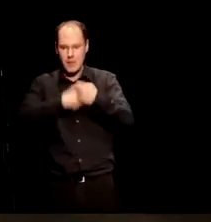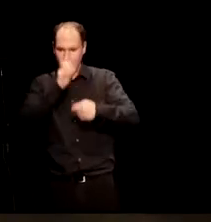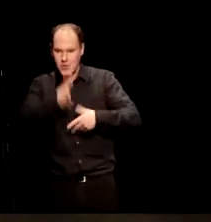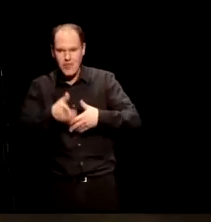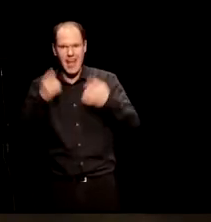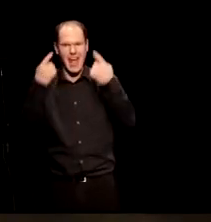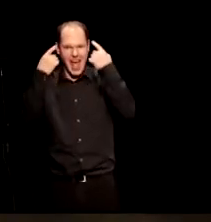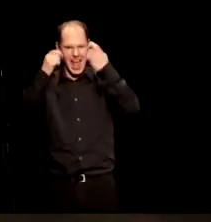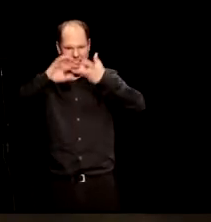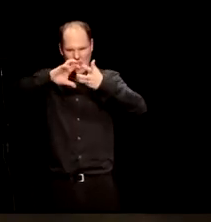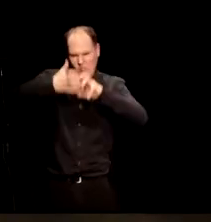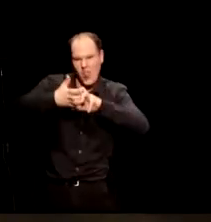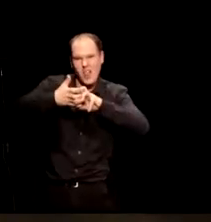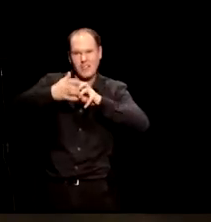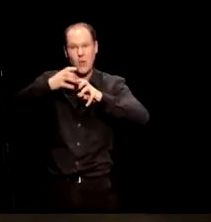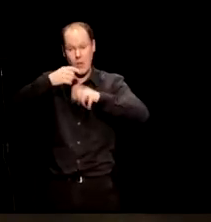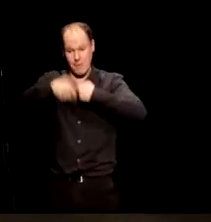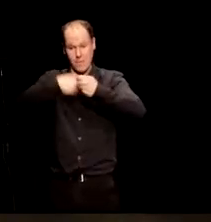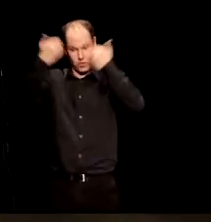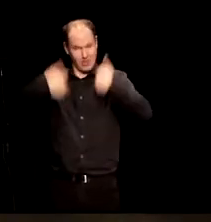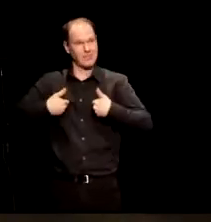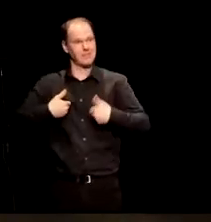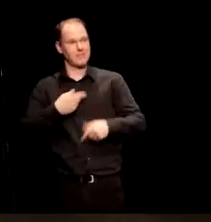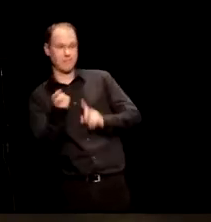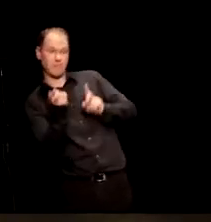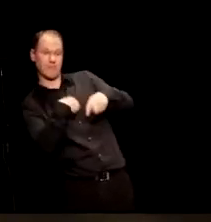knotty hair. Well?